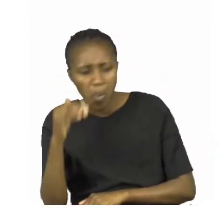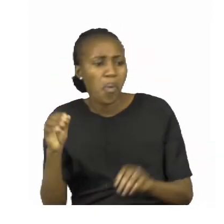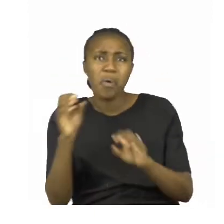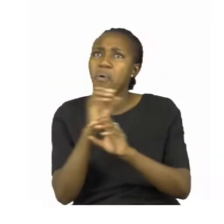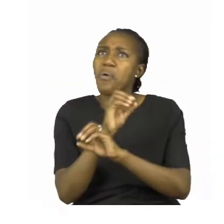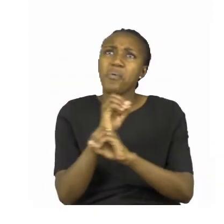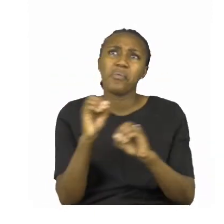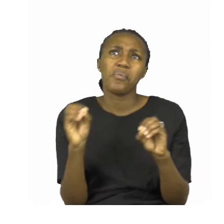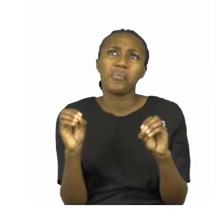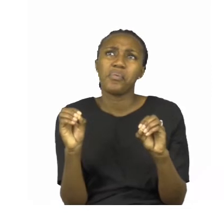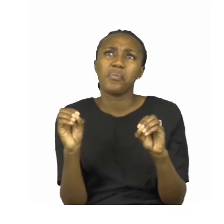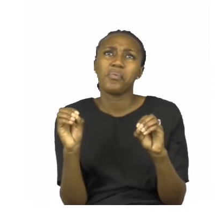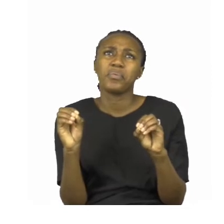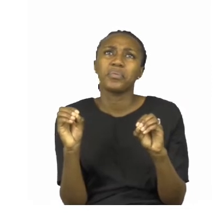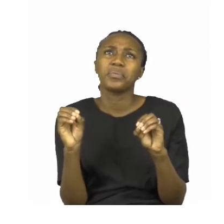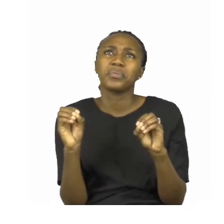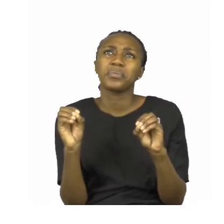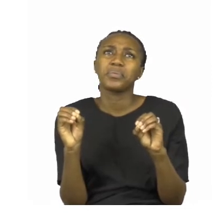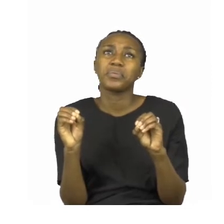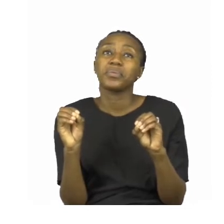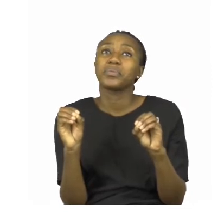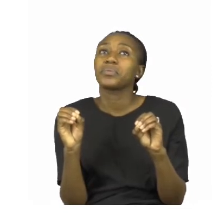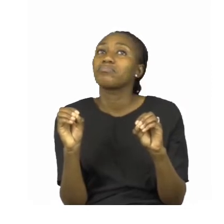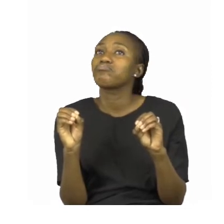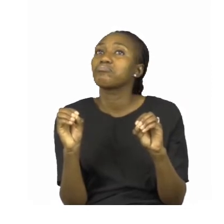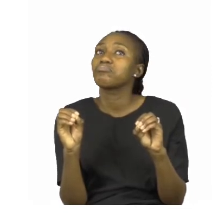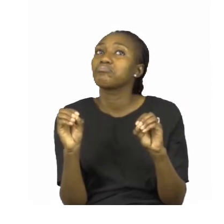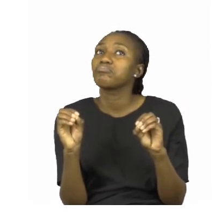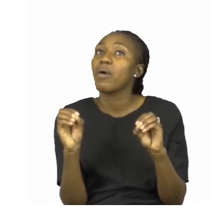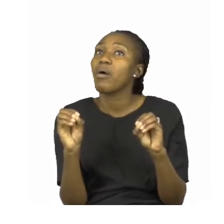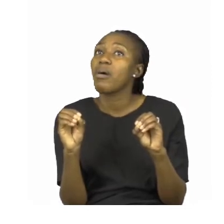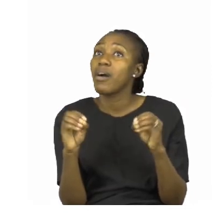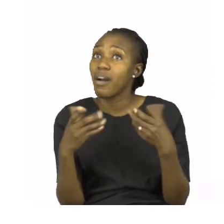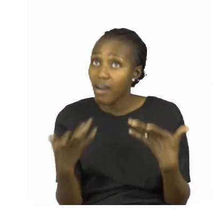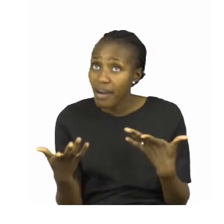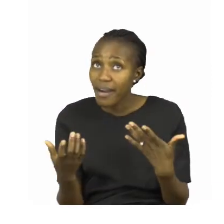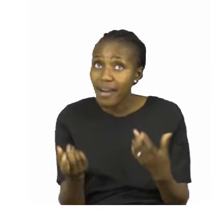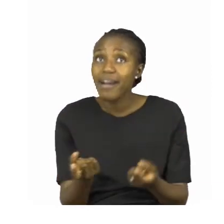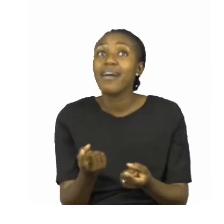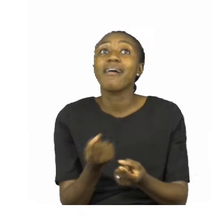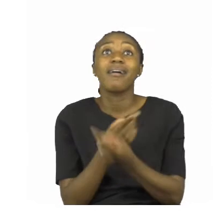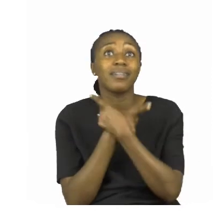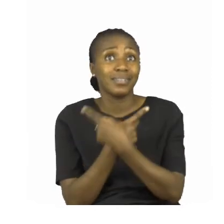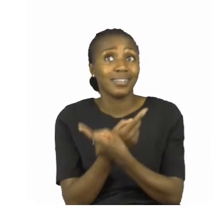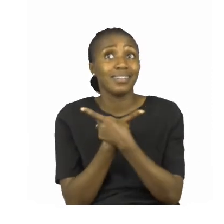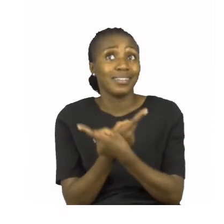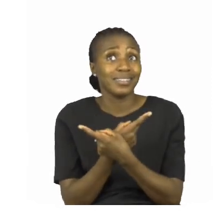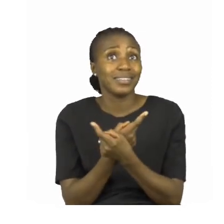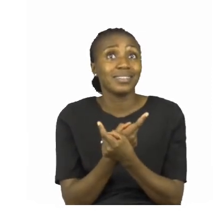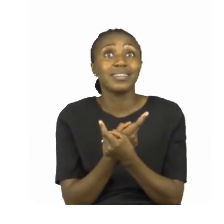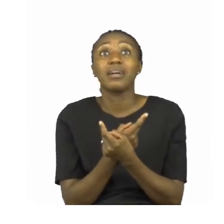Then I looked for it on the table. It was